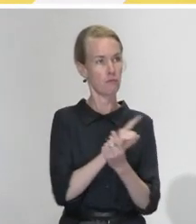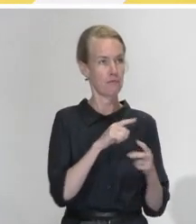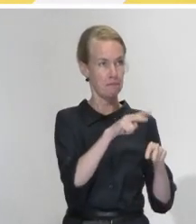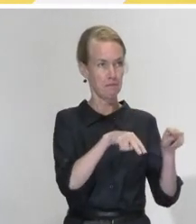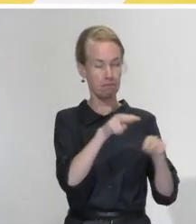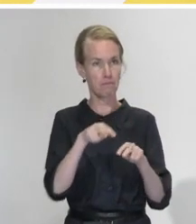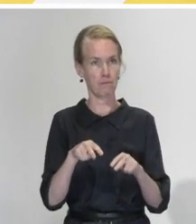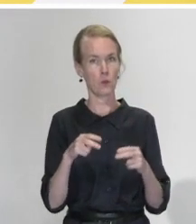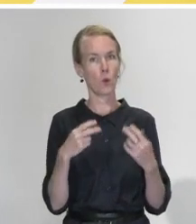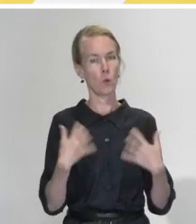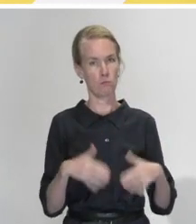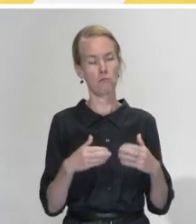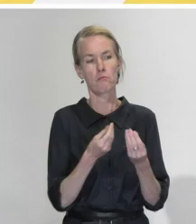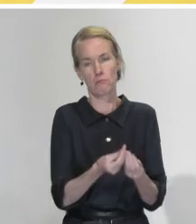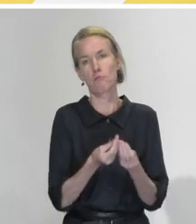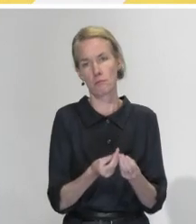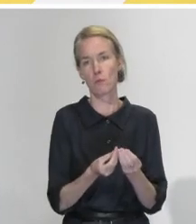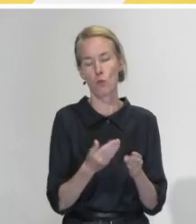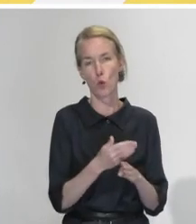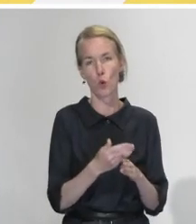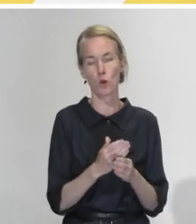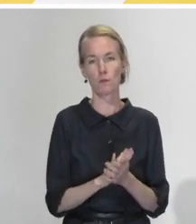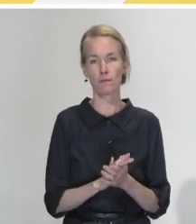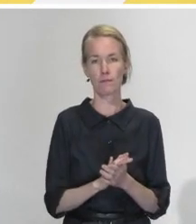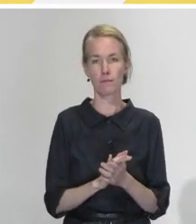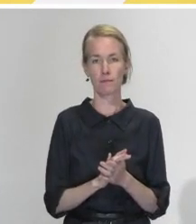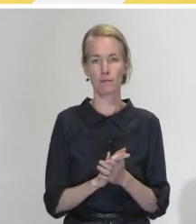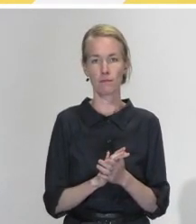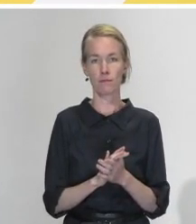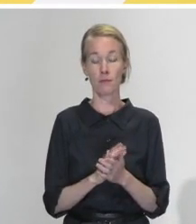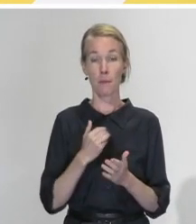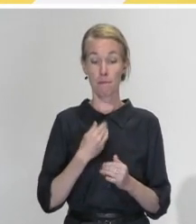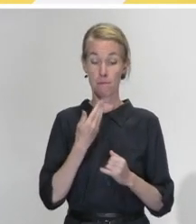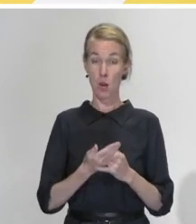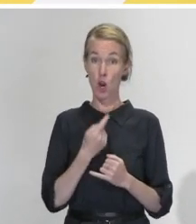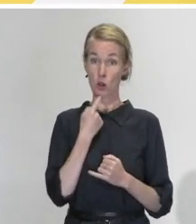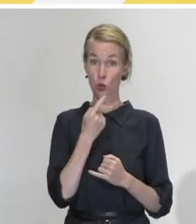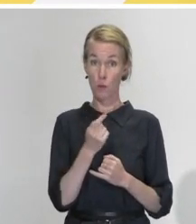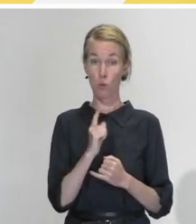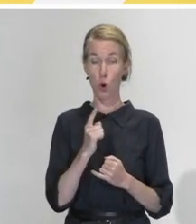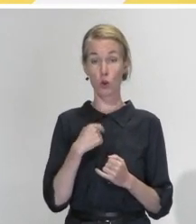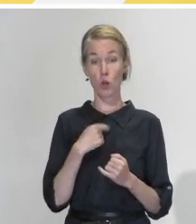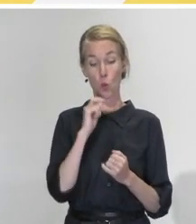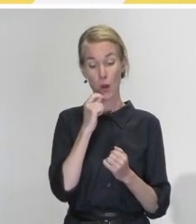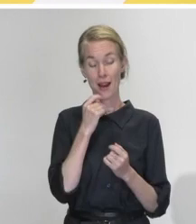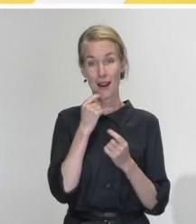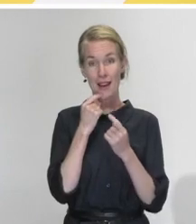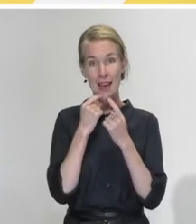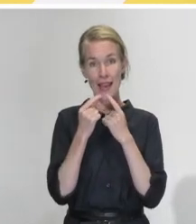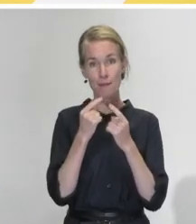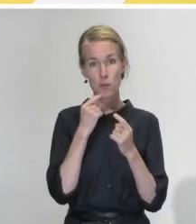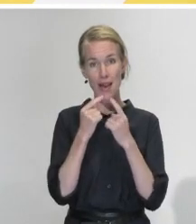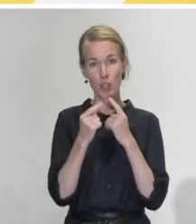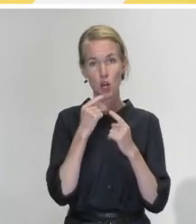in the community. And finally, I just want to finish with today some information in today's